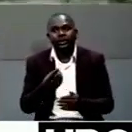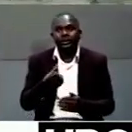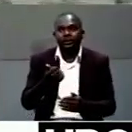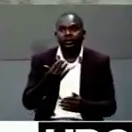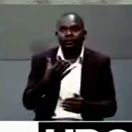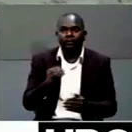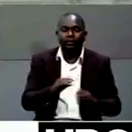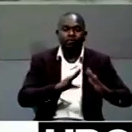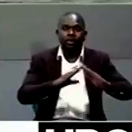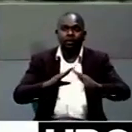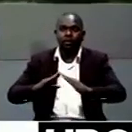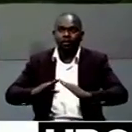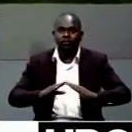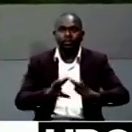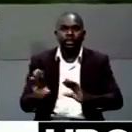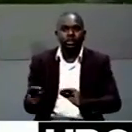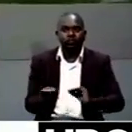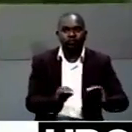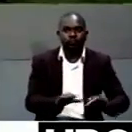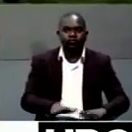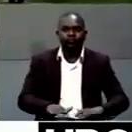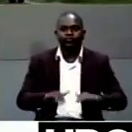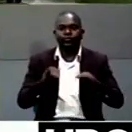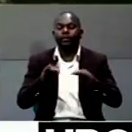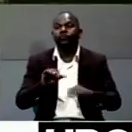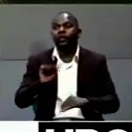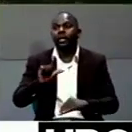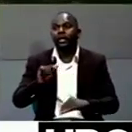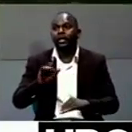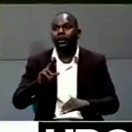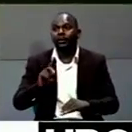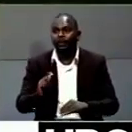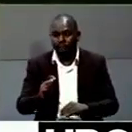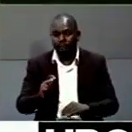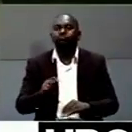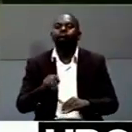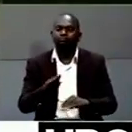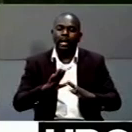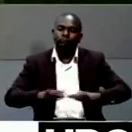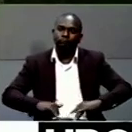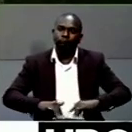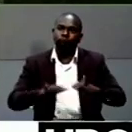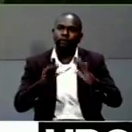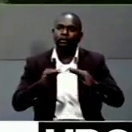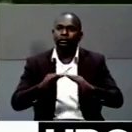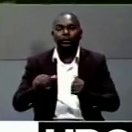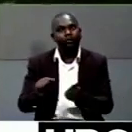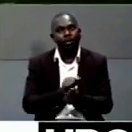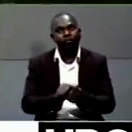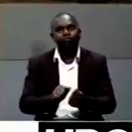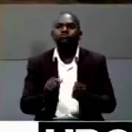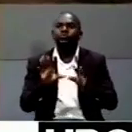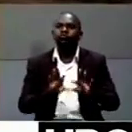3,500 homesteads displaced by the rising waters of Lake Albert that submerged their houses and destroyed valuable